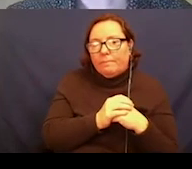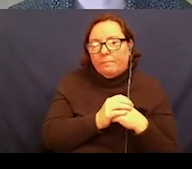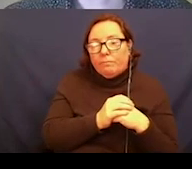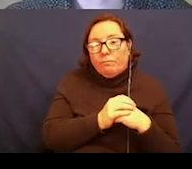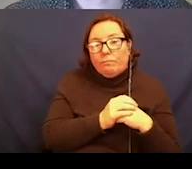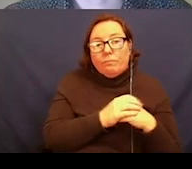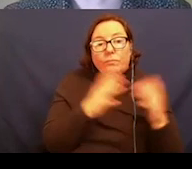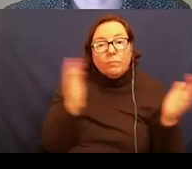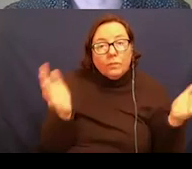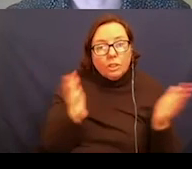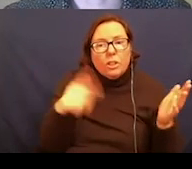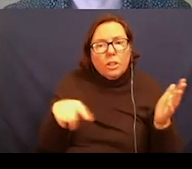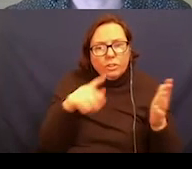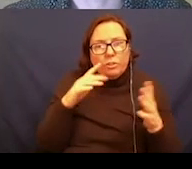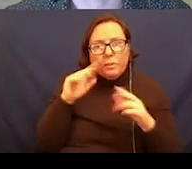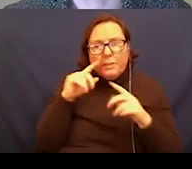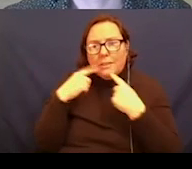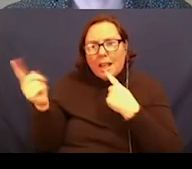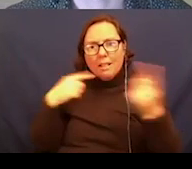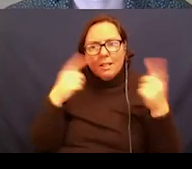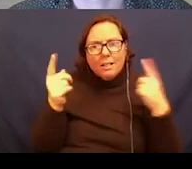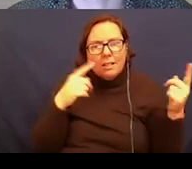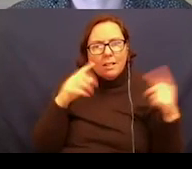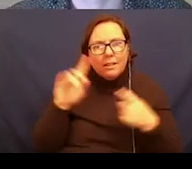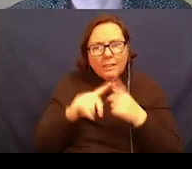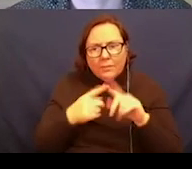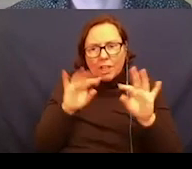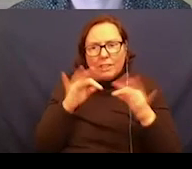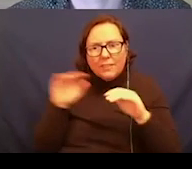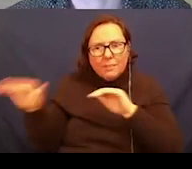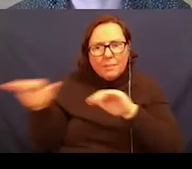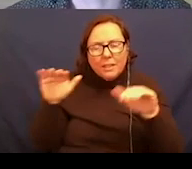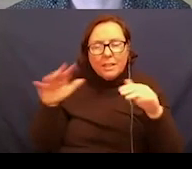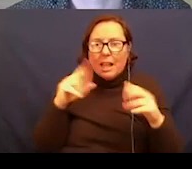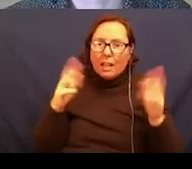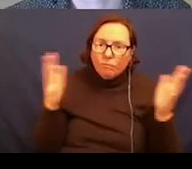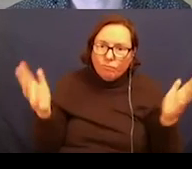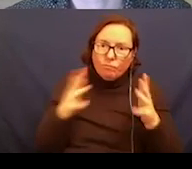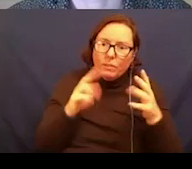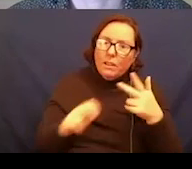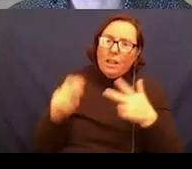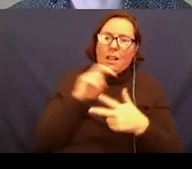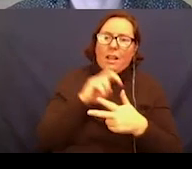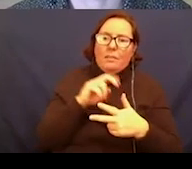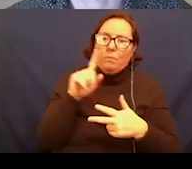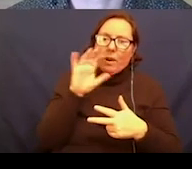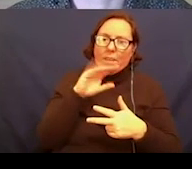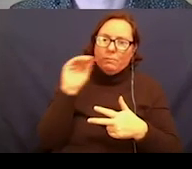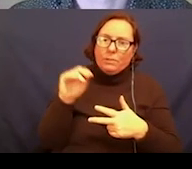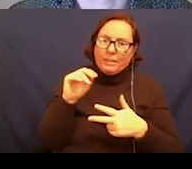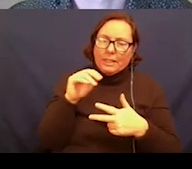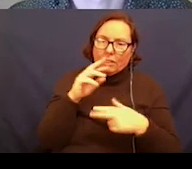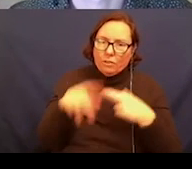We encourage you to get others excited about the program and opting up to 100% if they're in a position to do so.